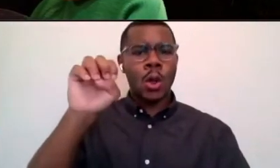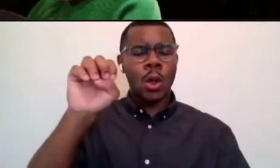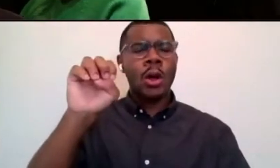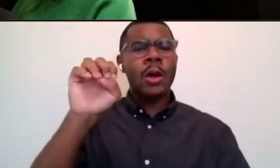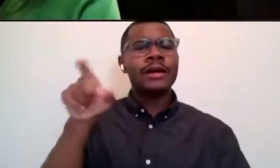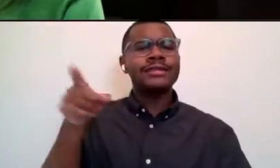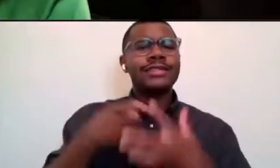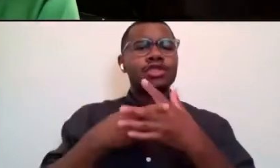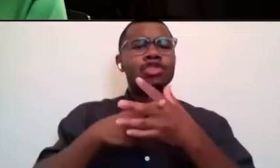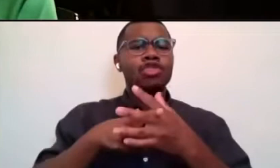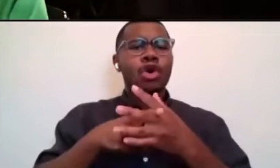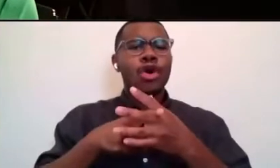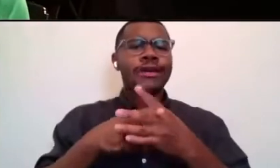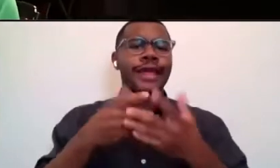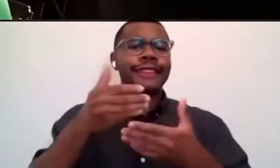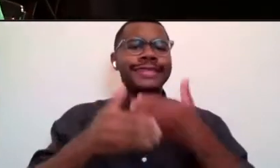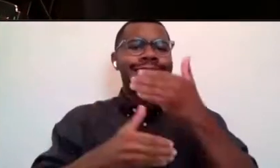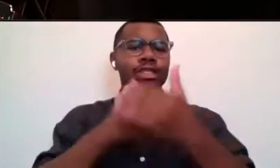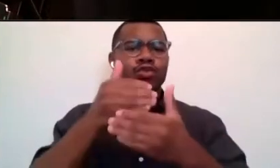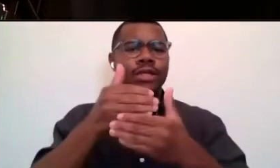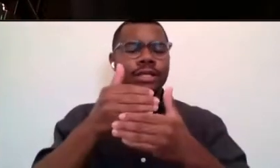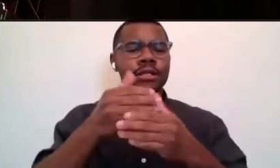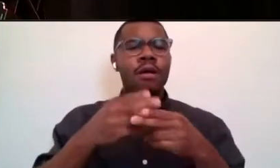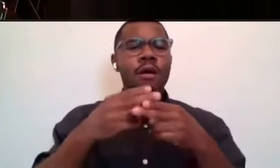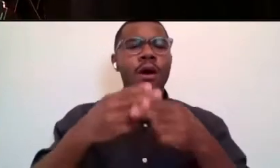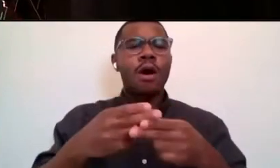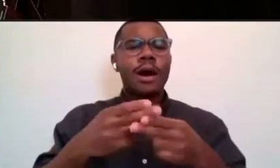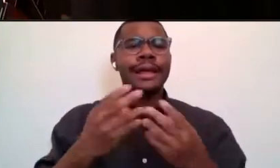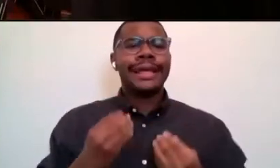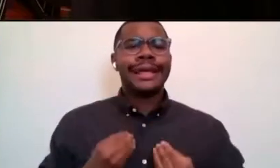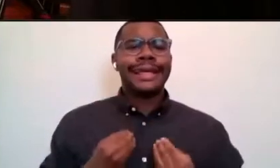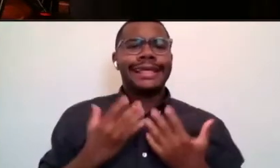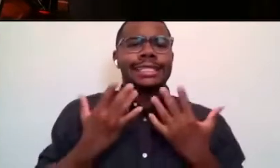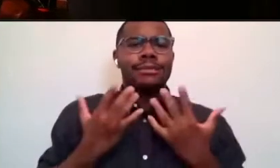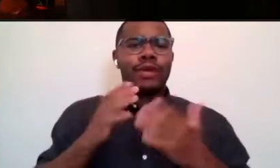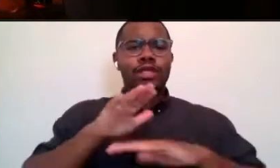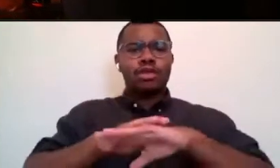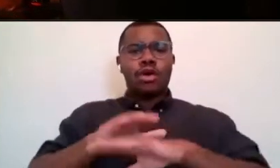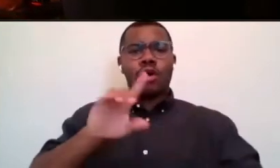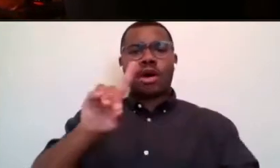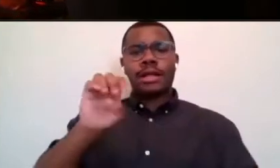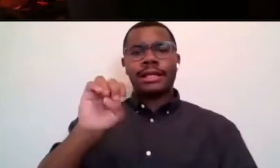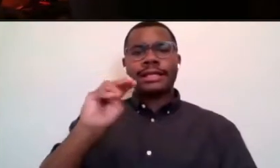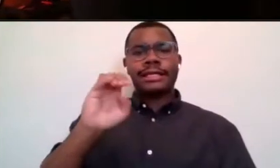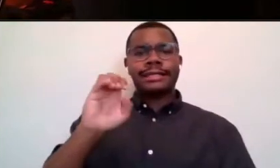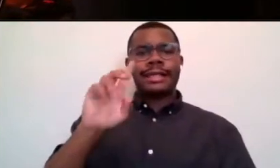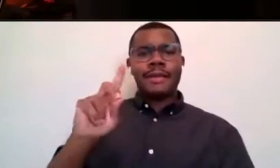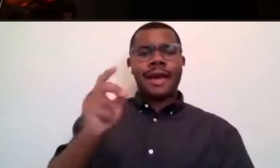on Demand, Creators in Conversation, that NET pioneered over